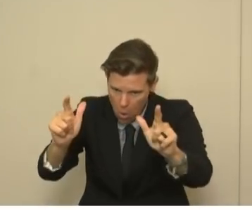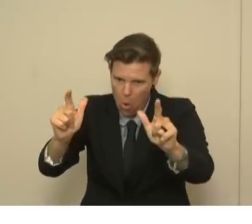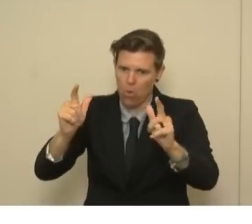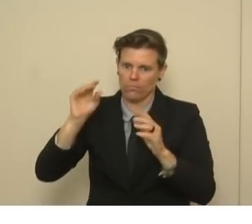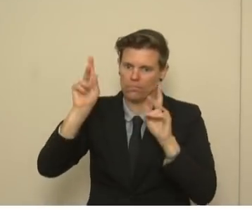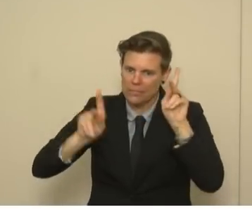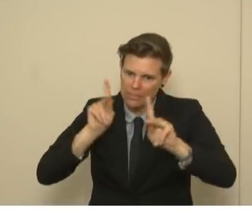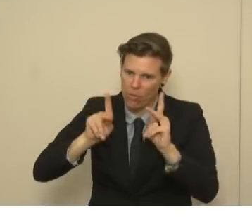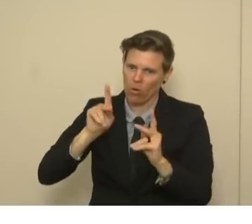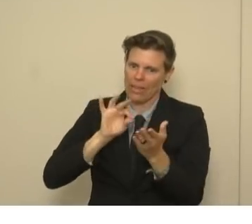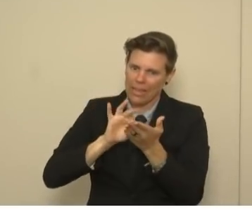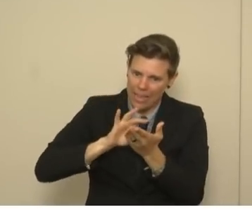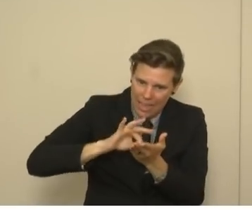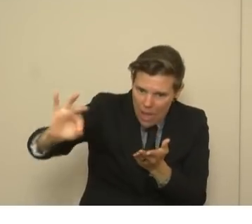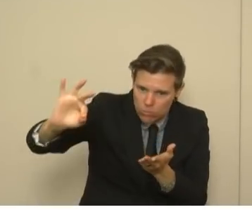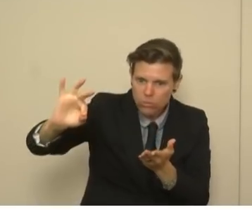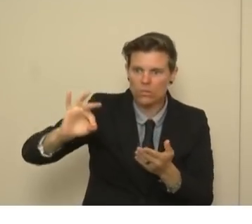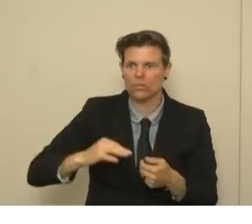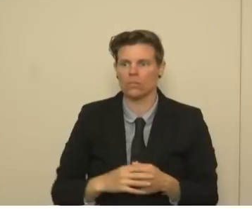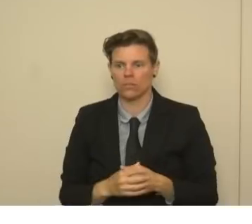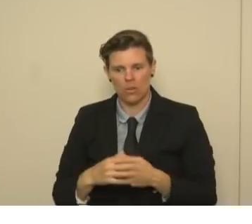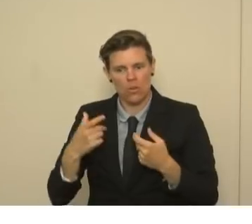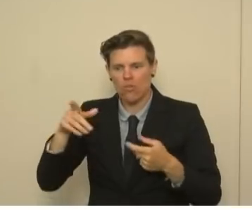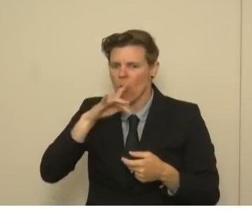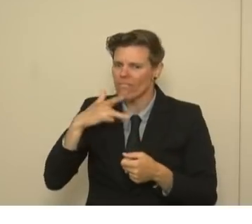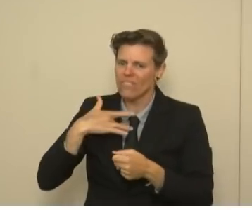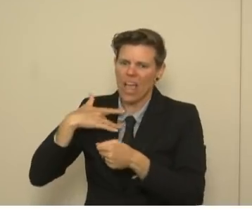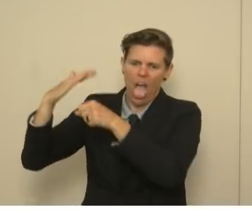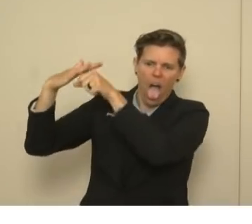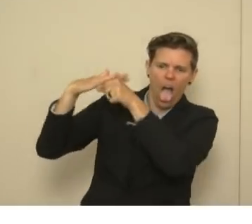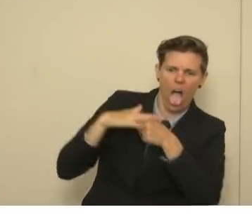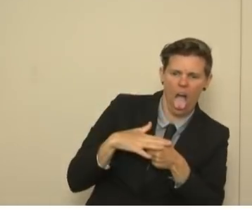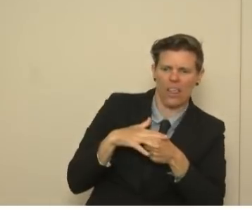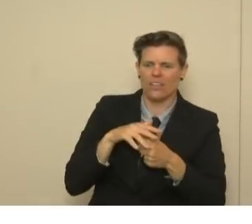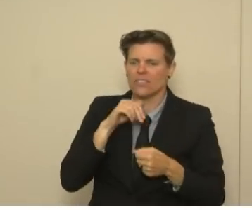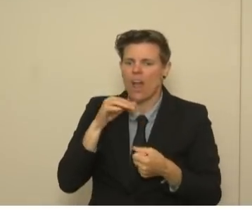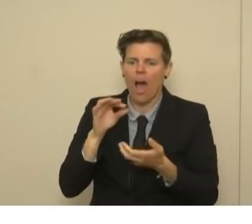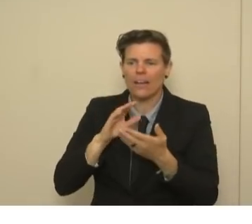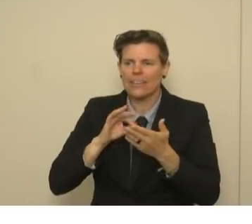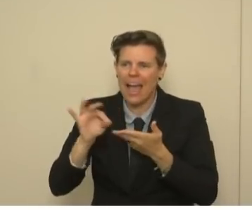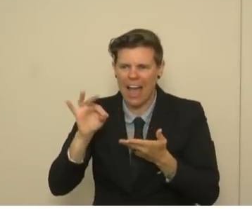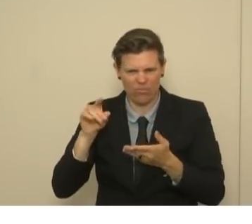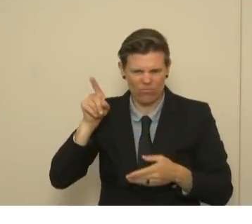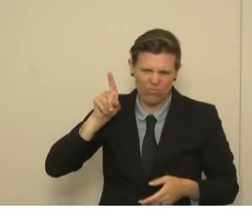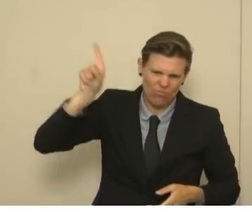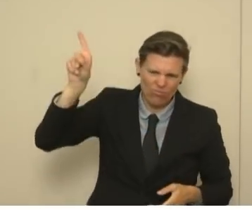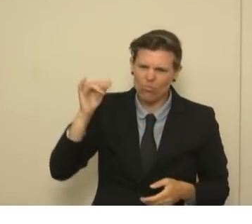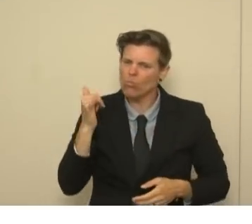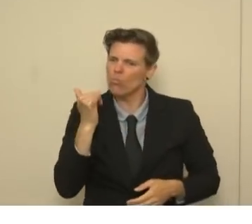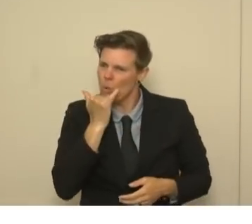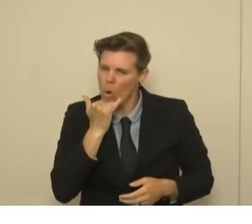when everybody is entitled under the Constitution to be counted, it's